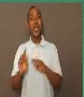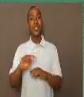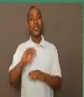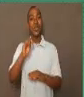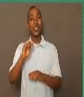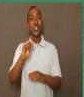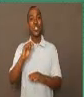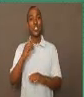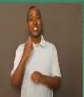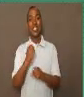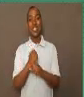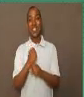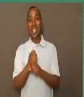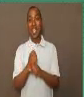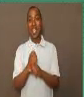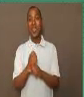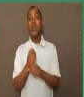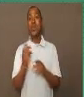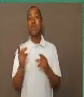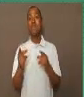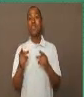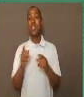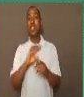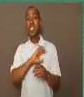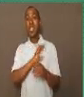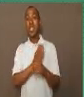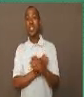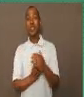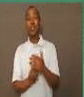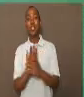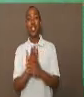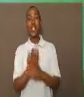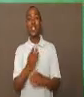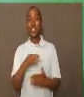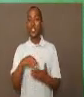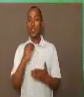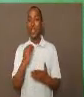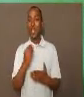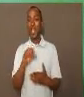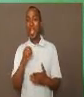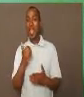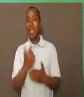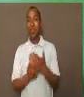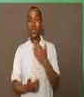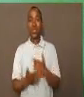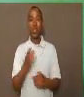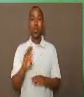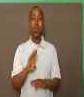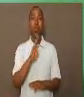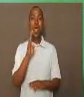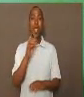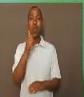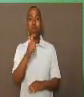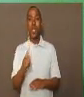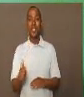of biotechnology in the field of energy production. We talked about